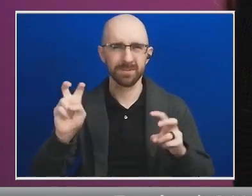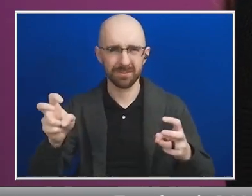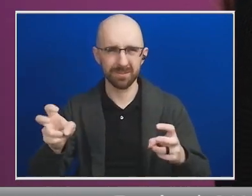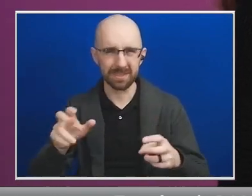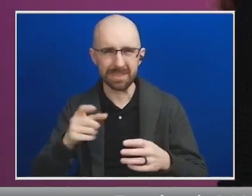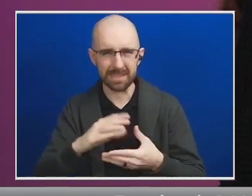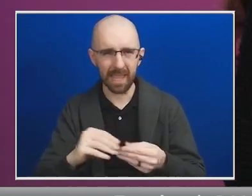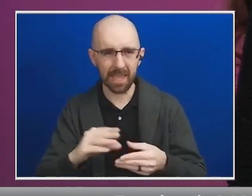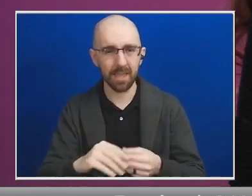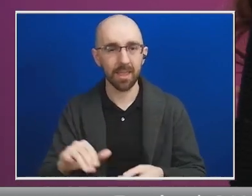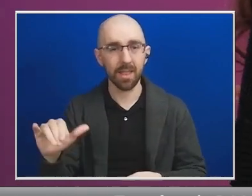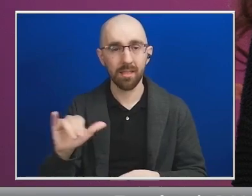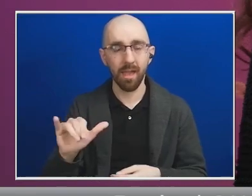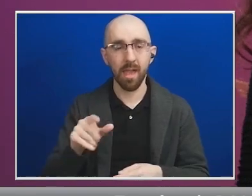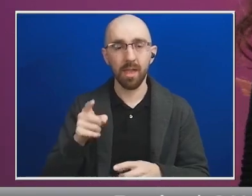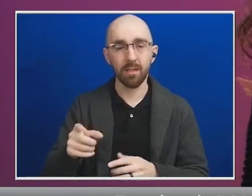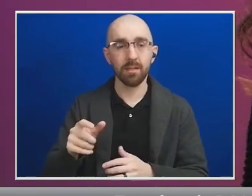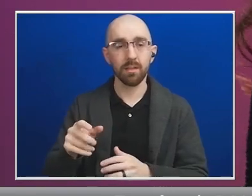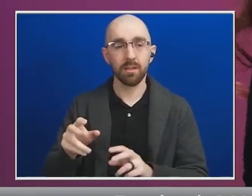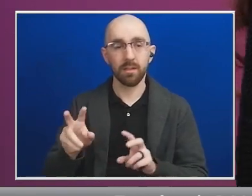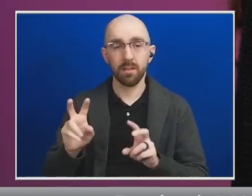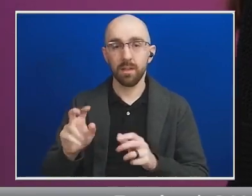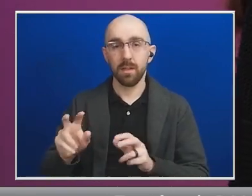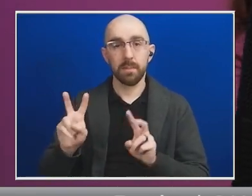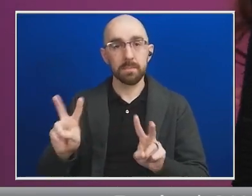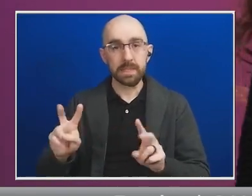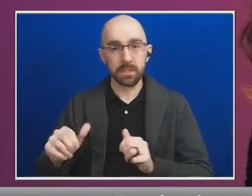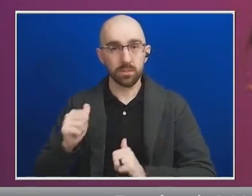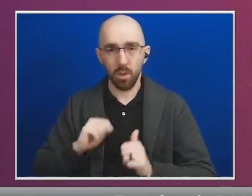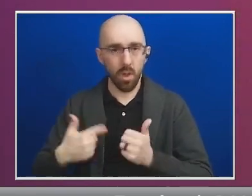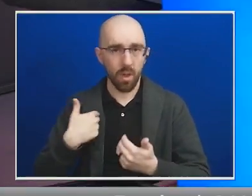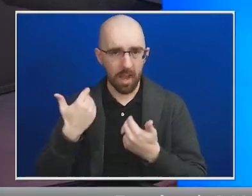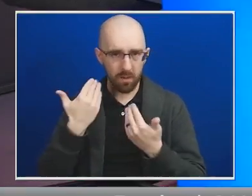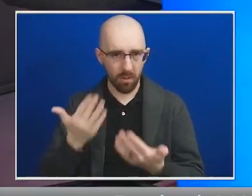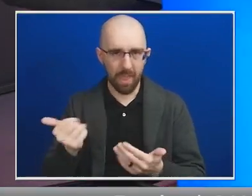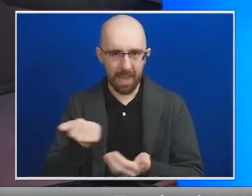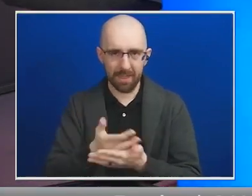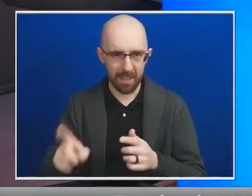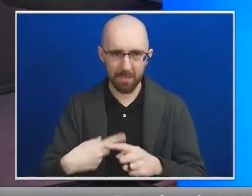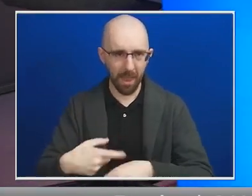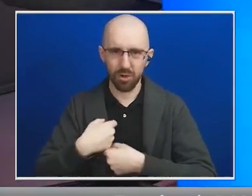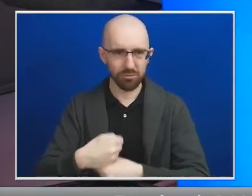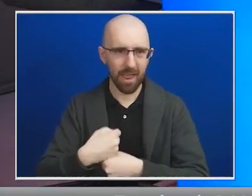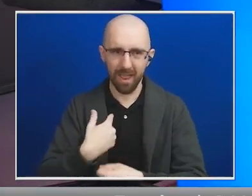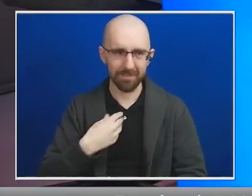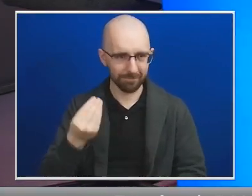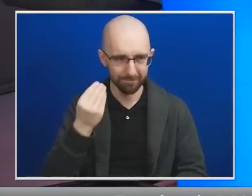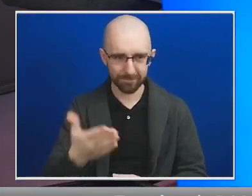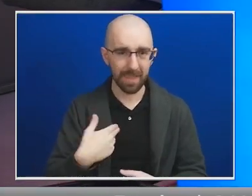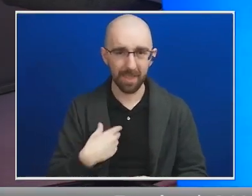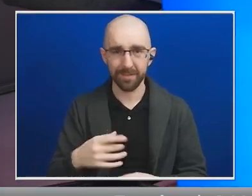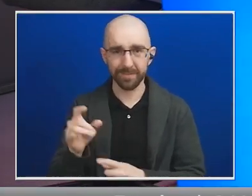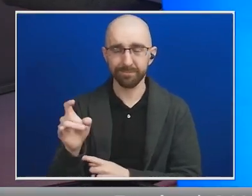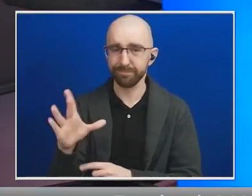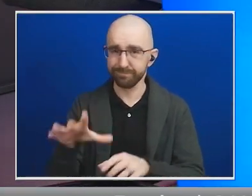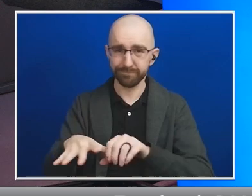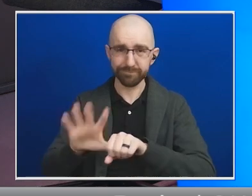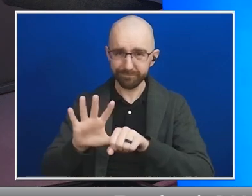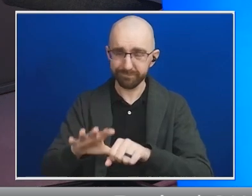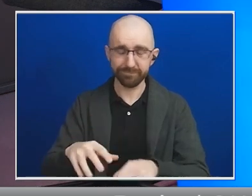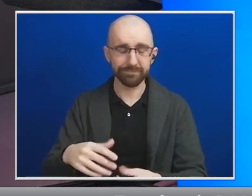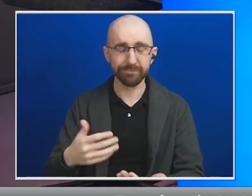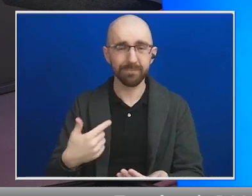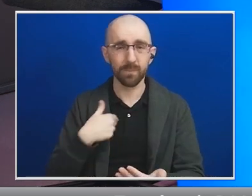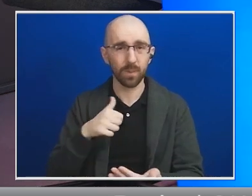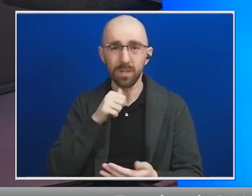I know nothing about crafts, I will tell you. I probably was the worst mom in the world. Yeah. We did not do Play-Doh, was not